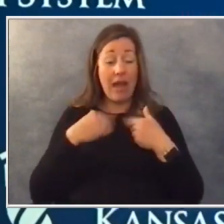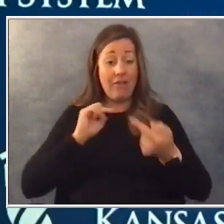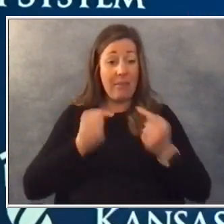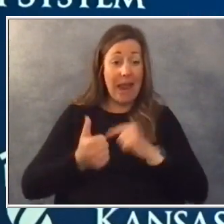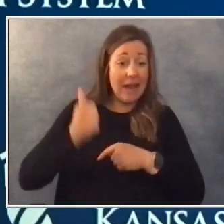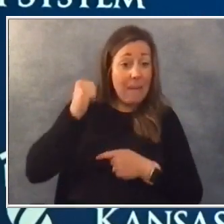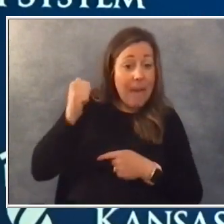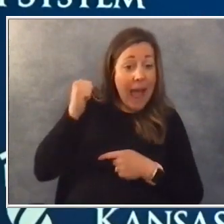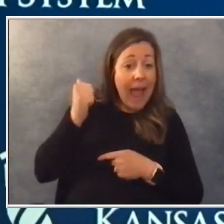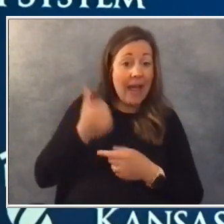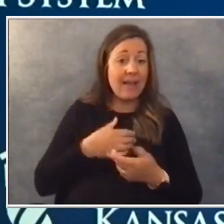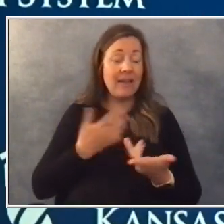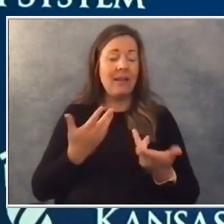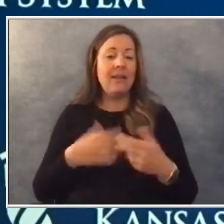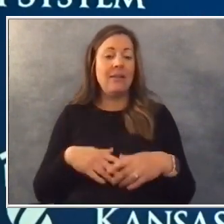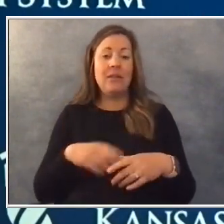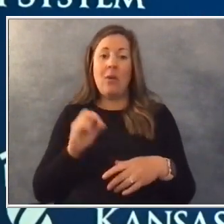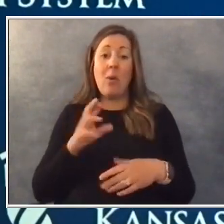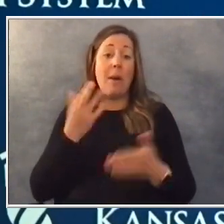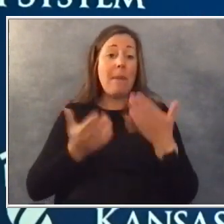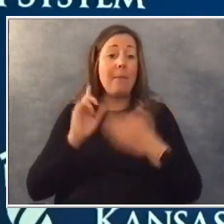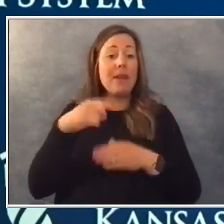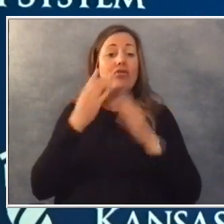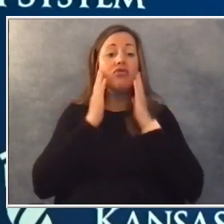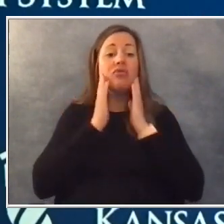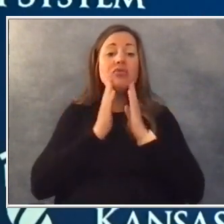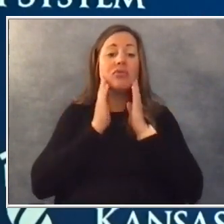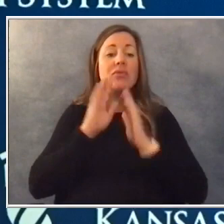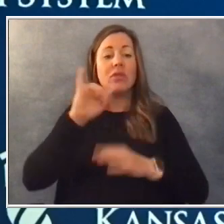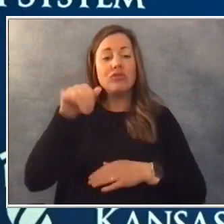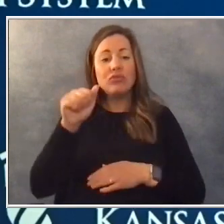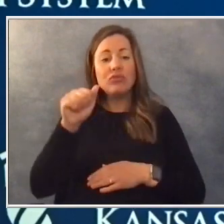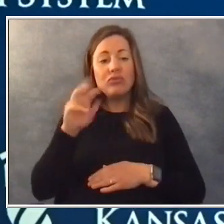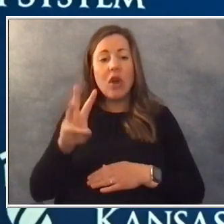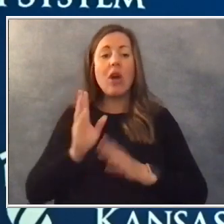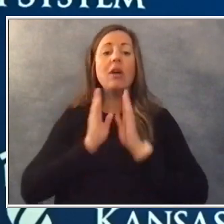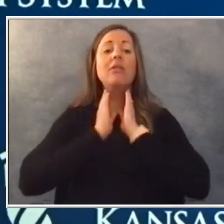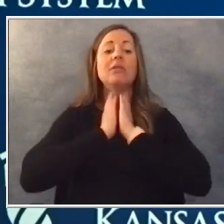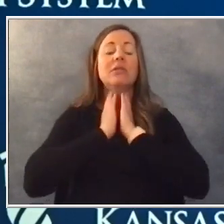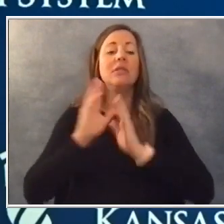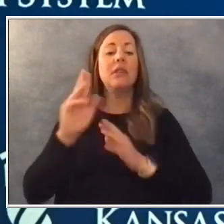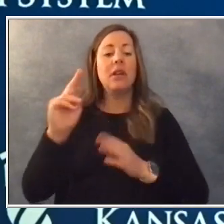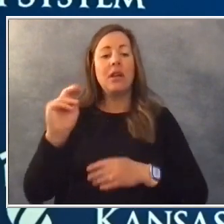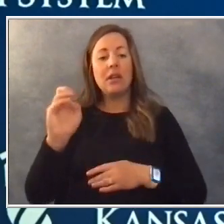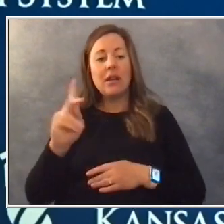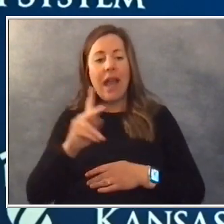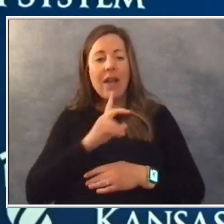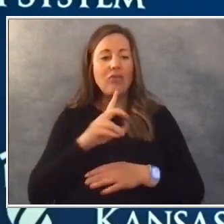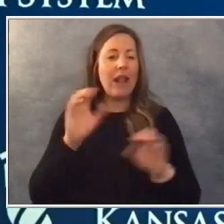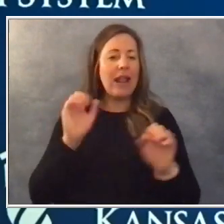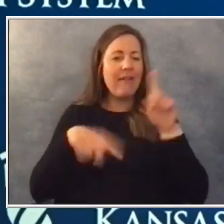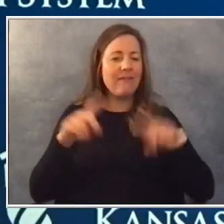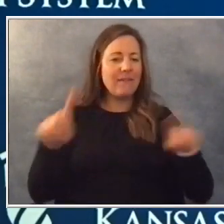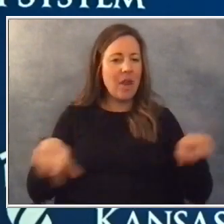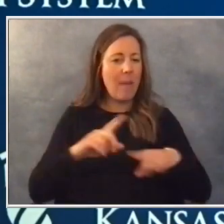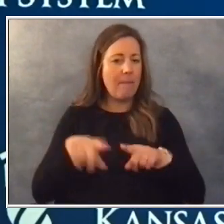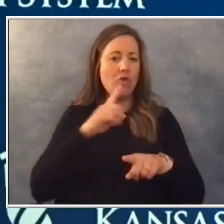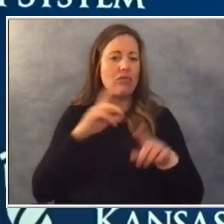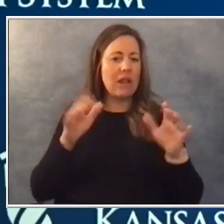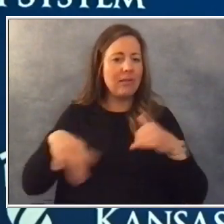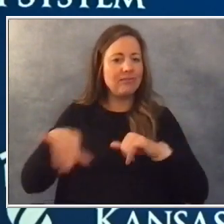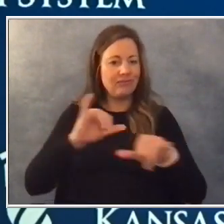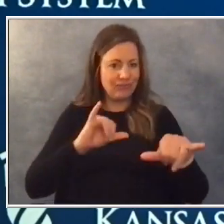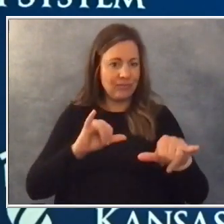scapula maybe, or maybe it's just in their jaw or just in their neck. So it can vary a little bit, but the classic ones are chest pain, trouble